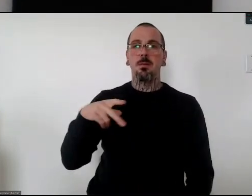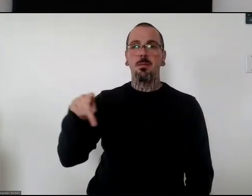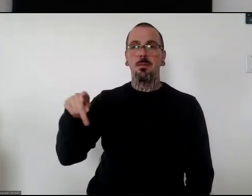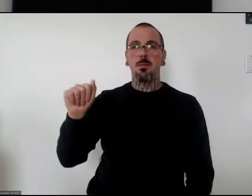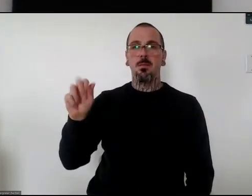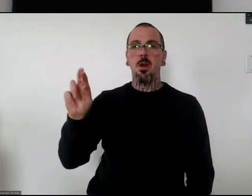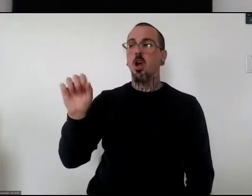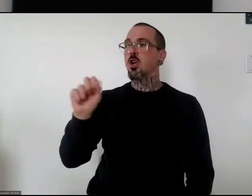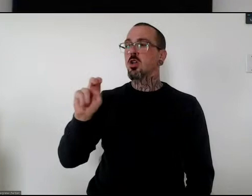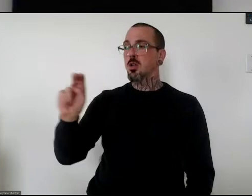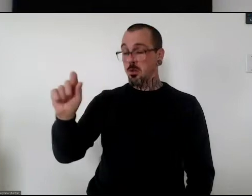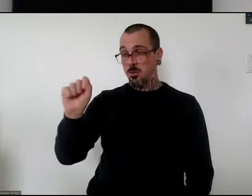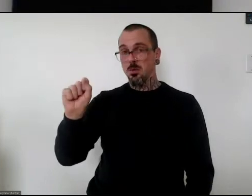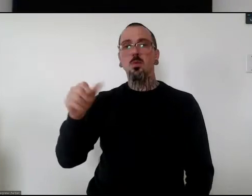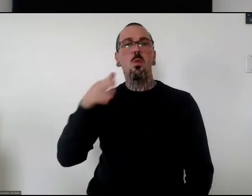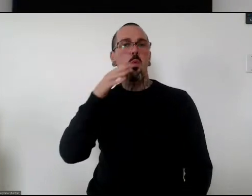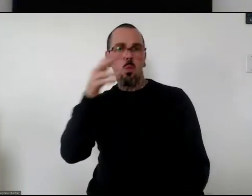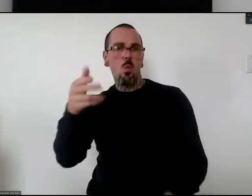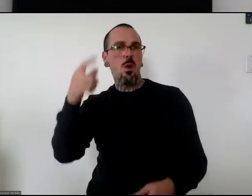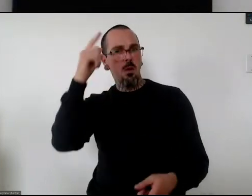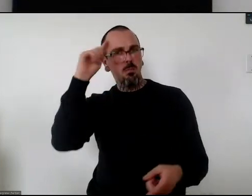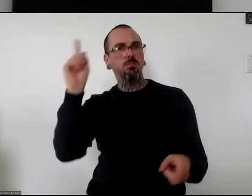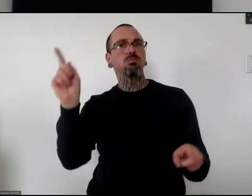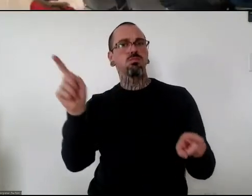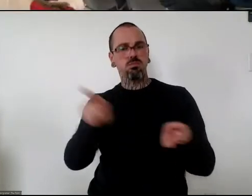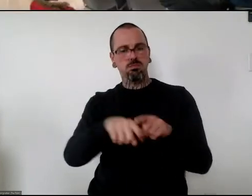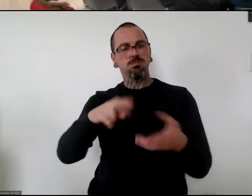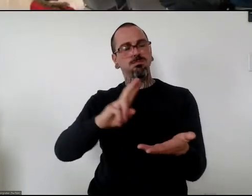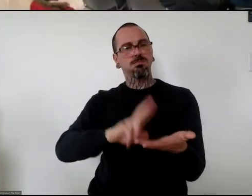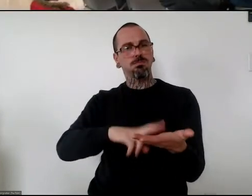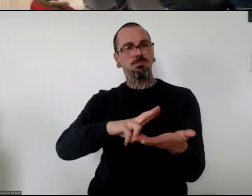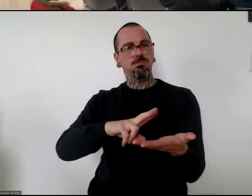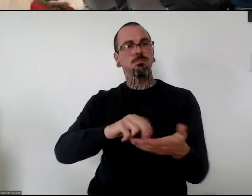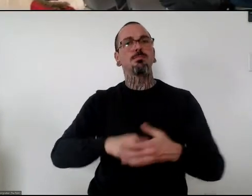the proclamation while I read it.